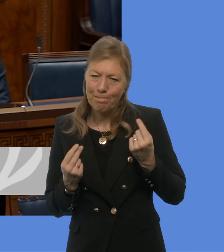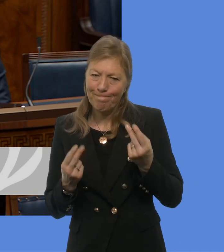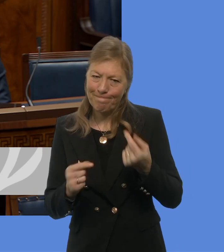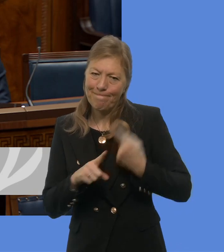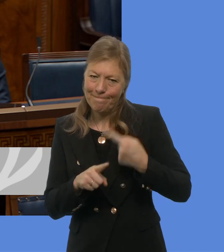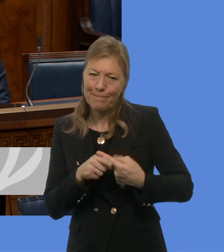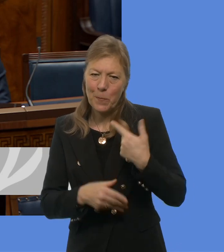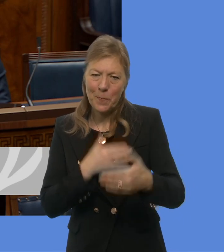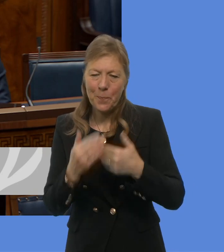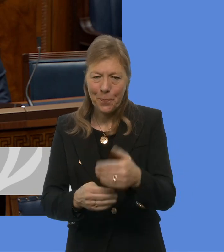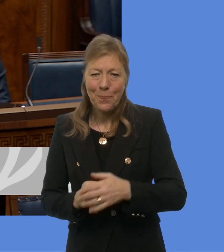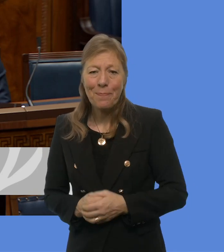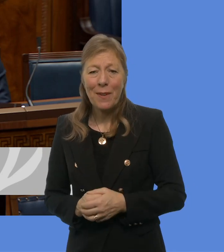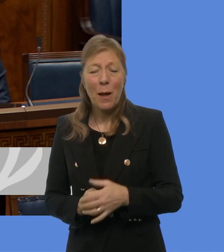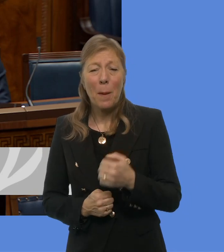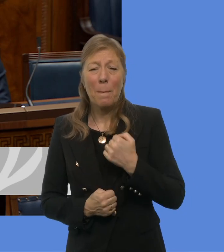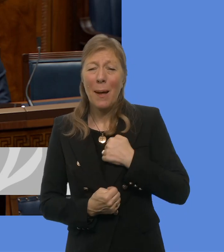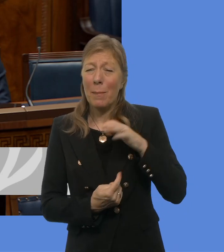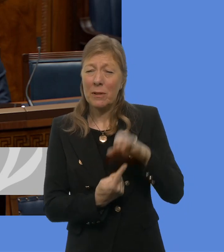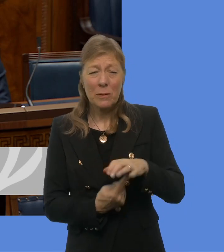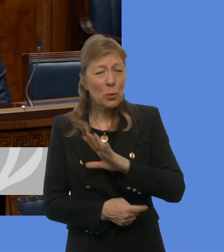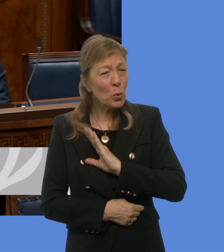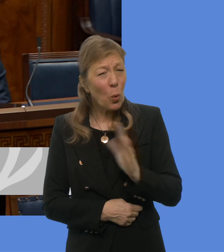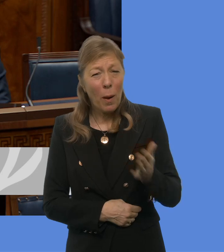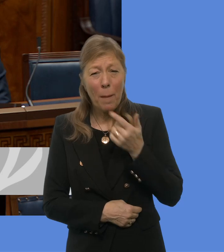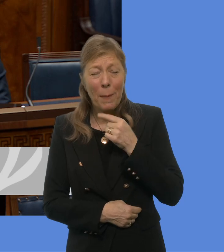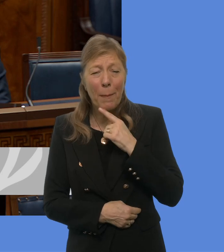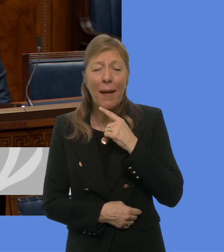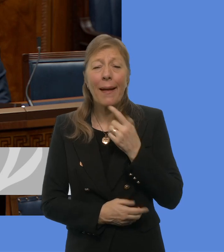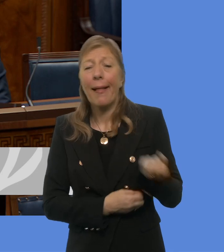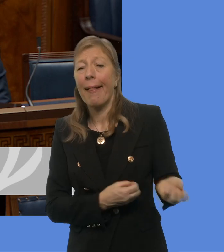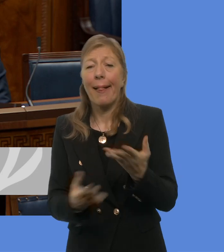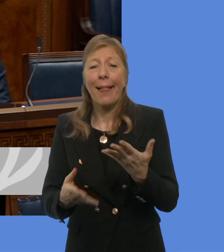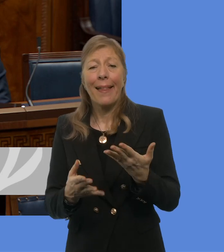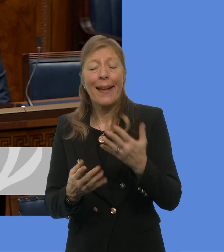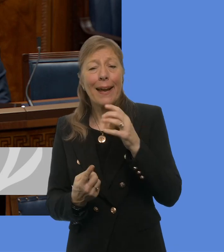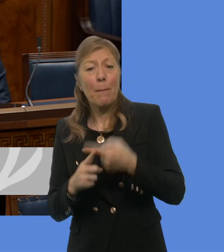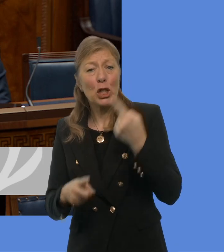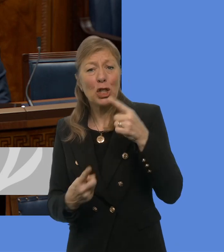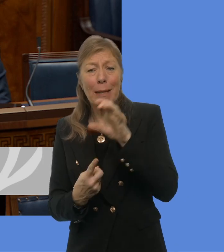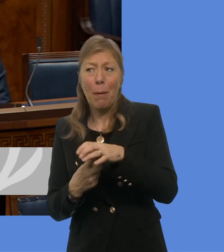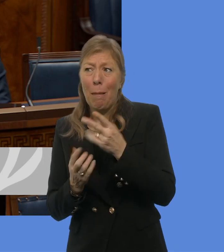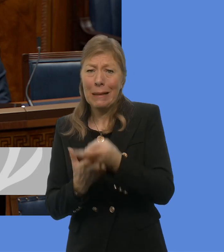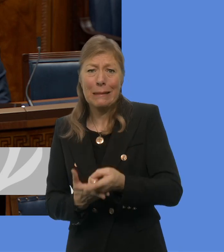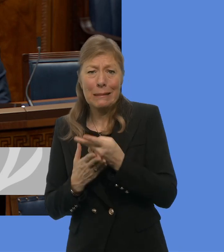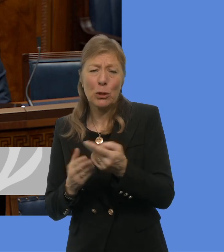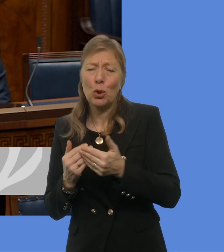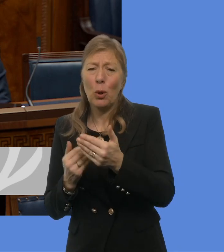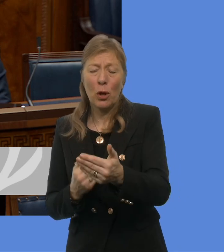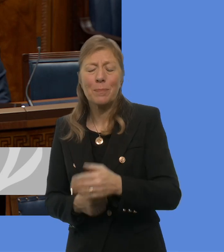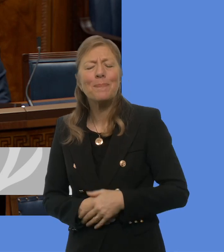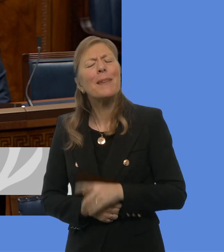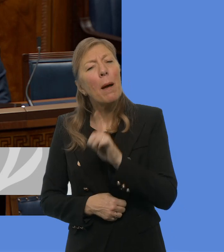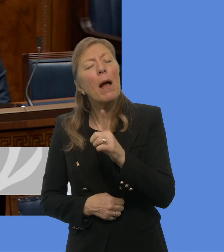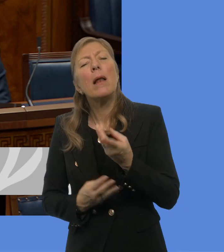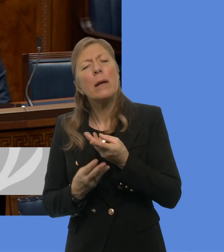patients who experience long waiting times in an emergency department. Some patients will present with a range of issues where alcohol